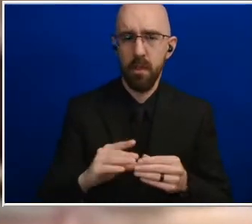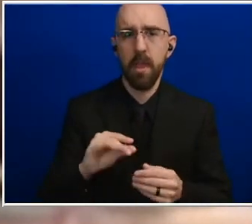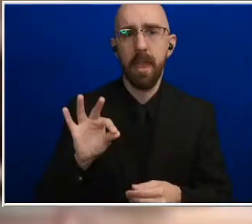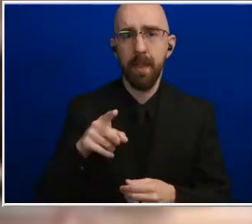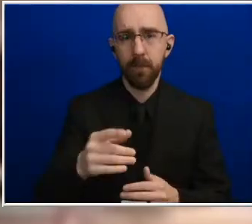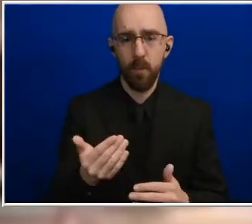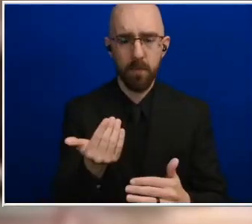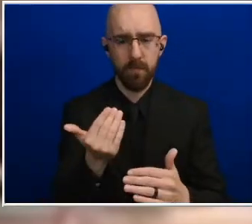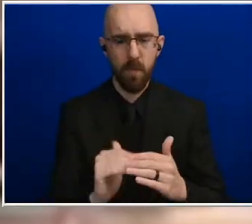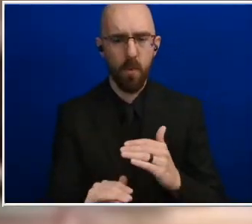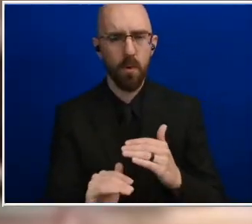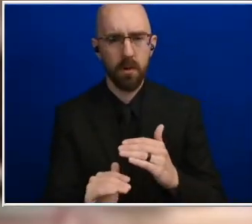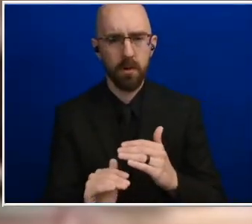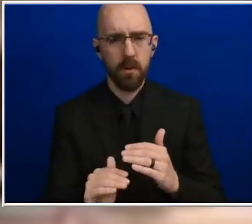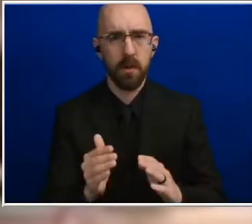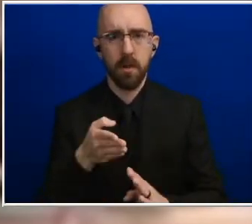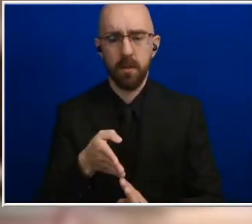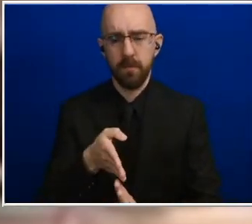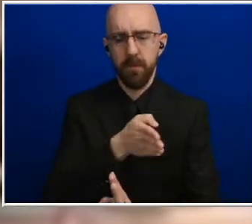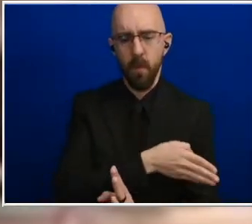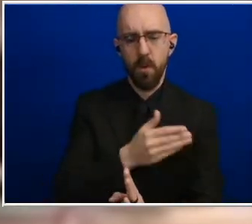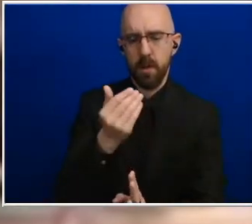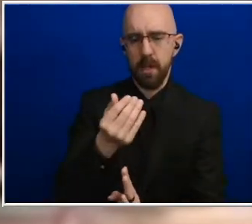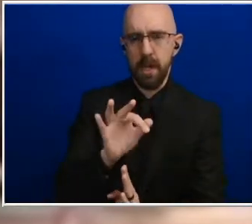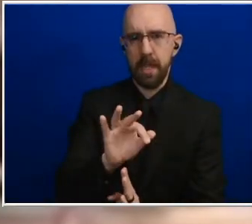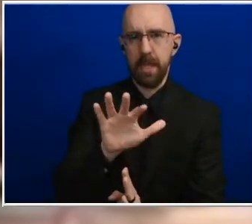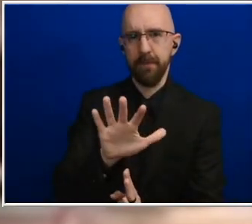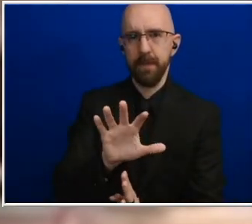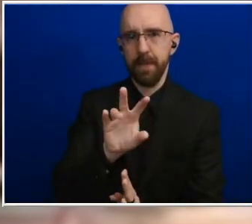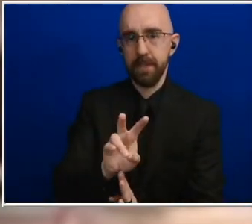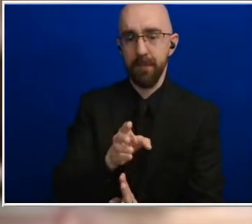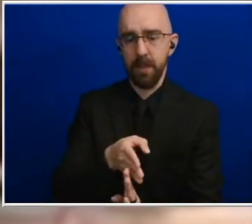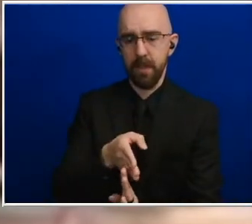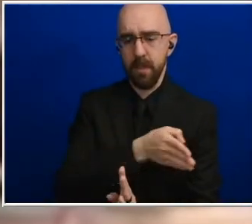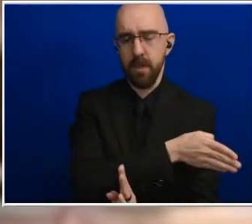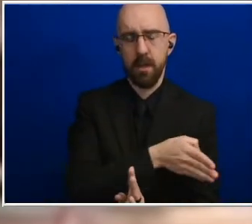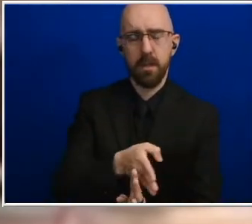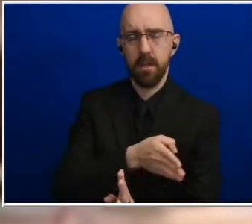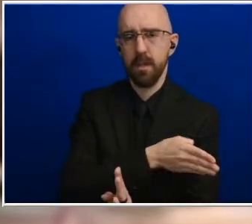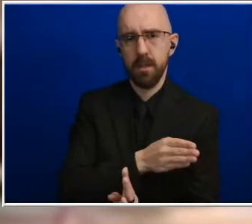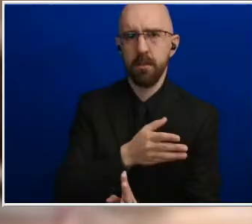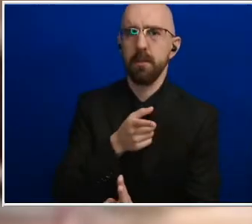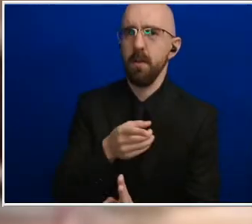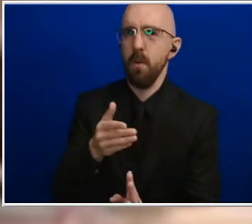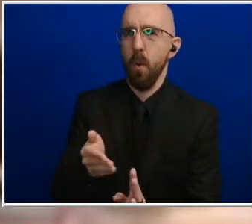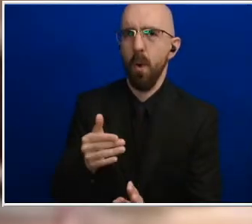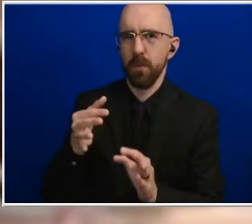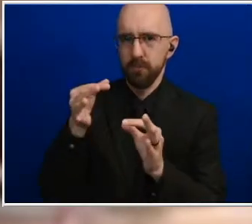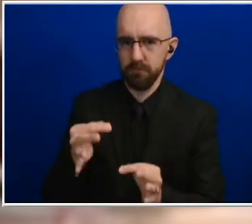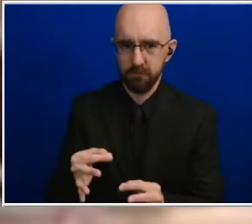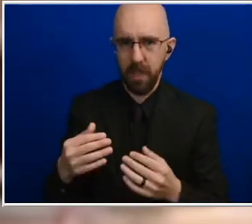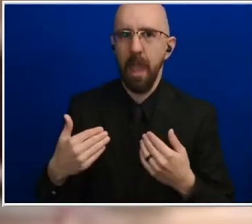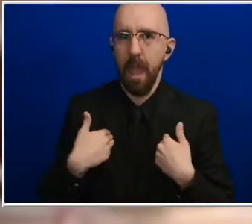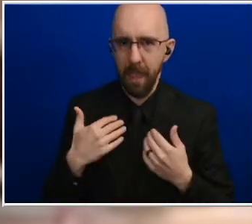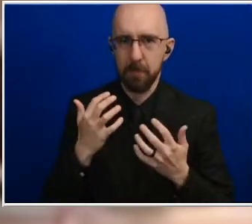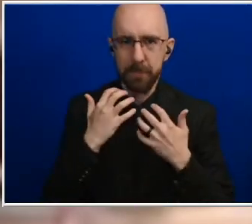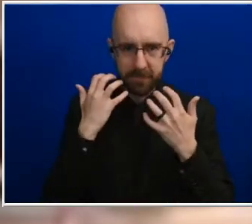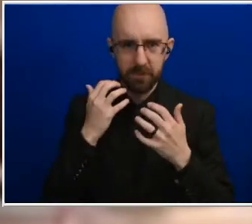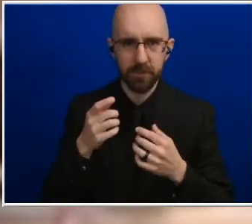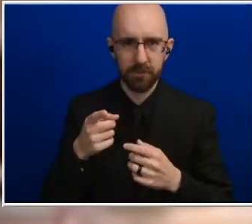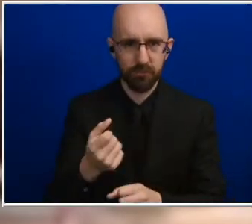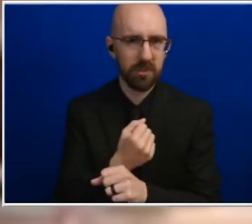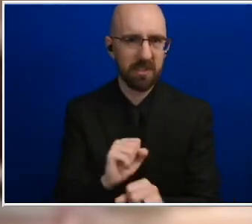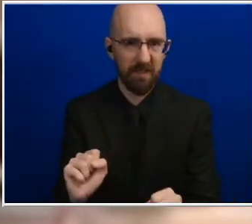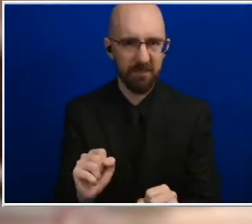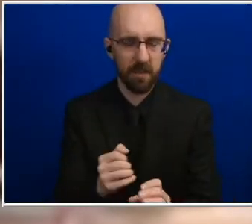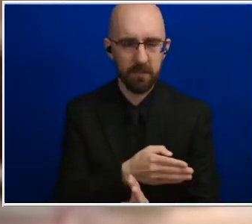born before 1957, then you almost certainly had measles and you're safe. If you